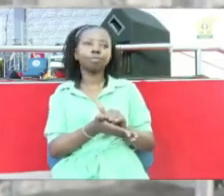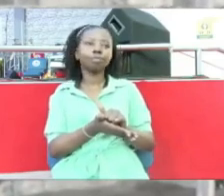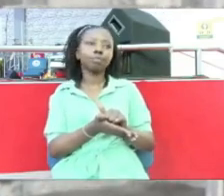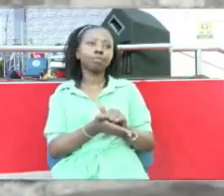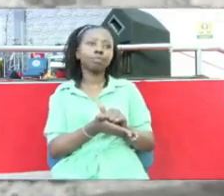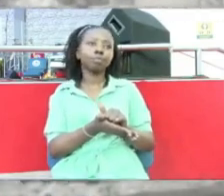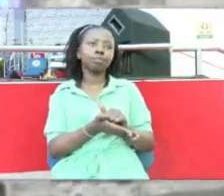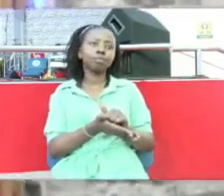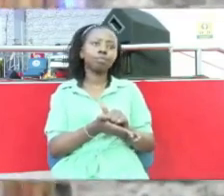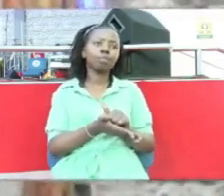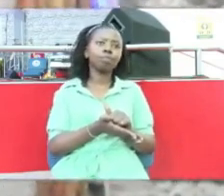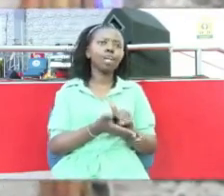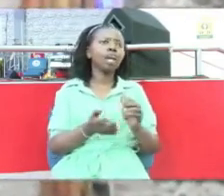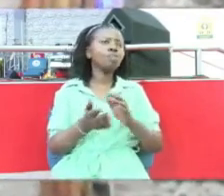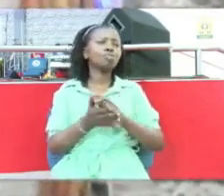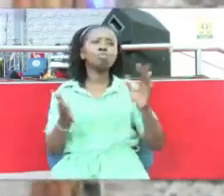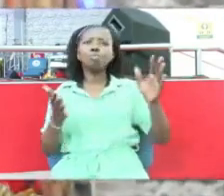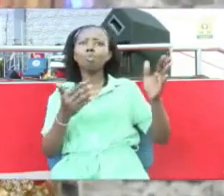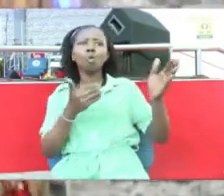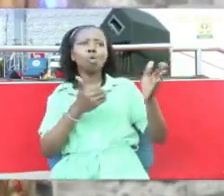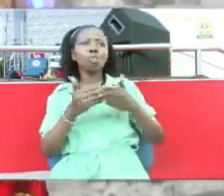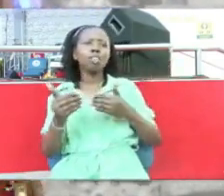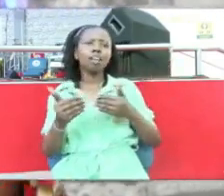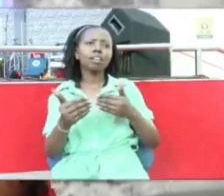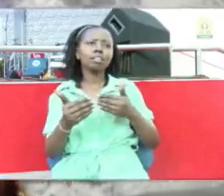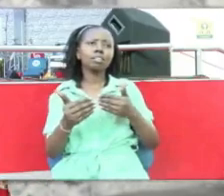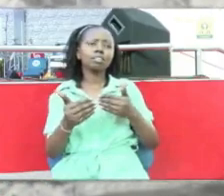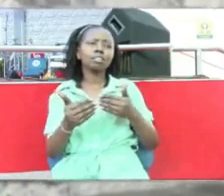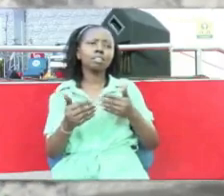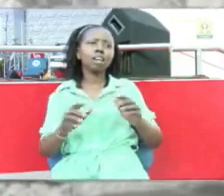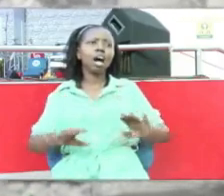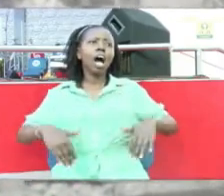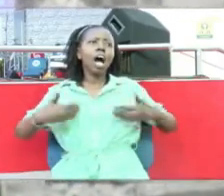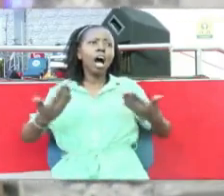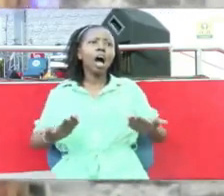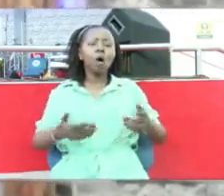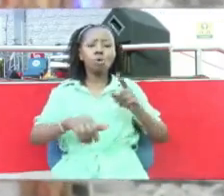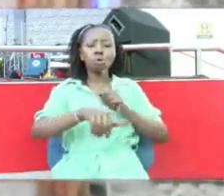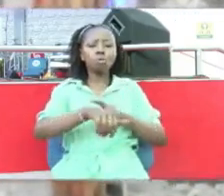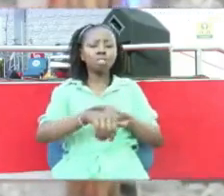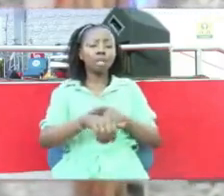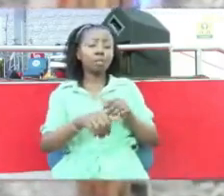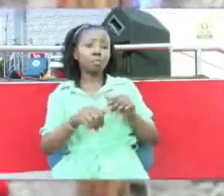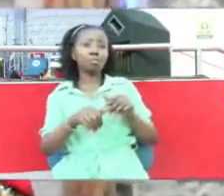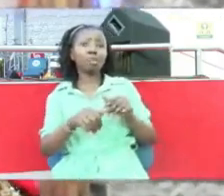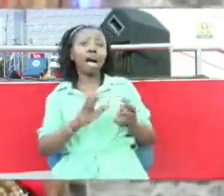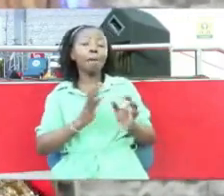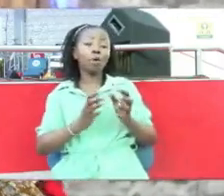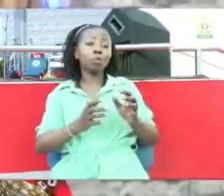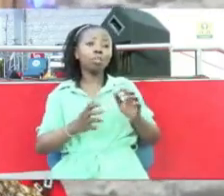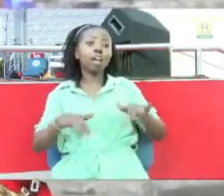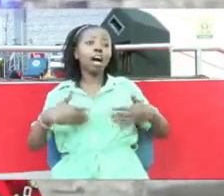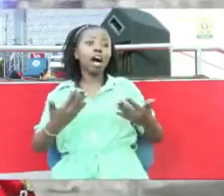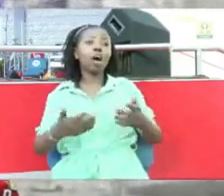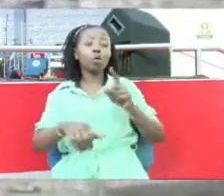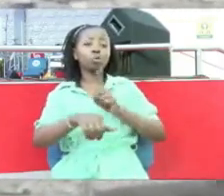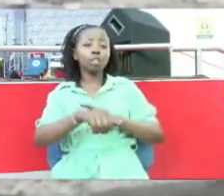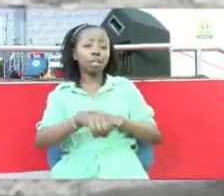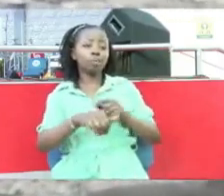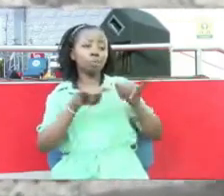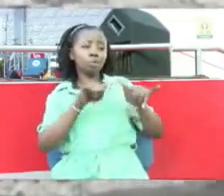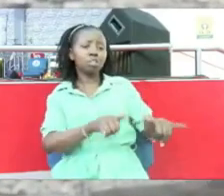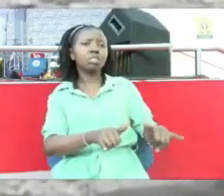kikuu. It will be more to do with how much time you spend in the presence of God, so that he can reveal to